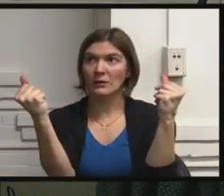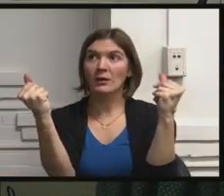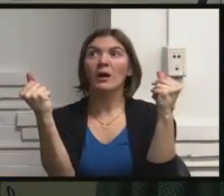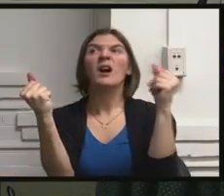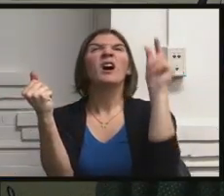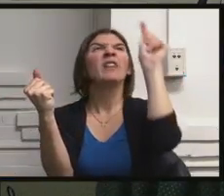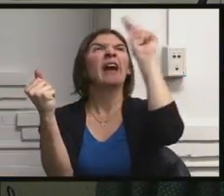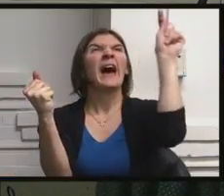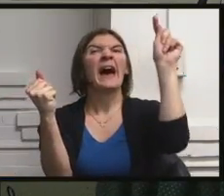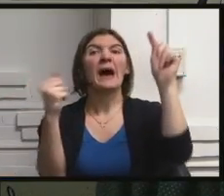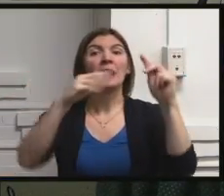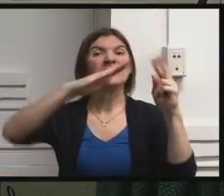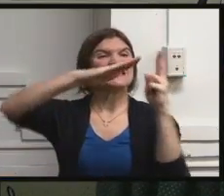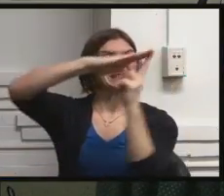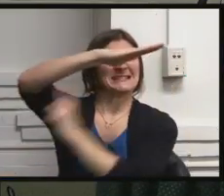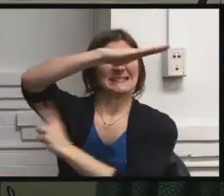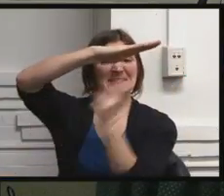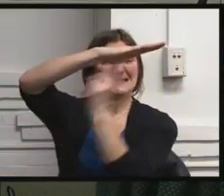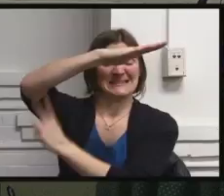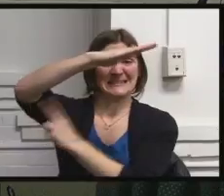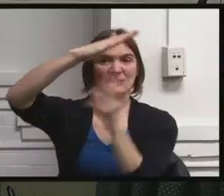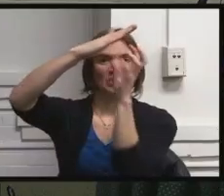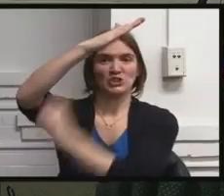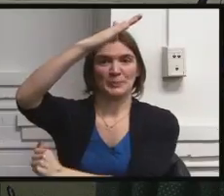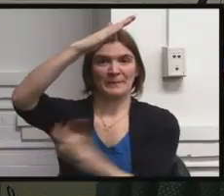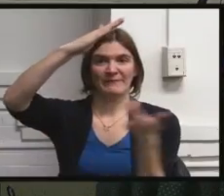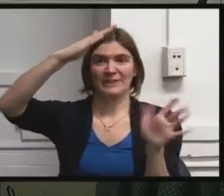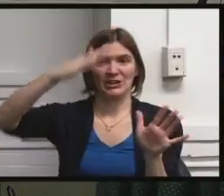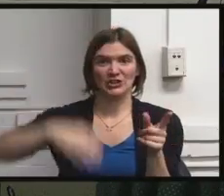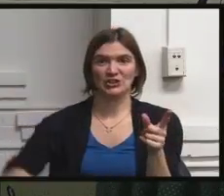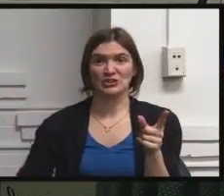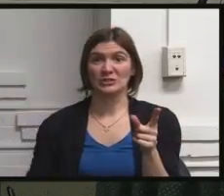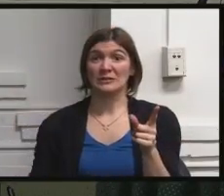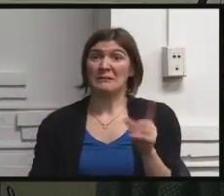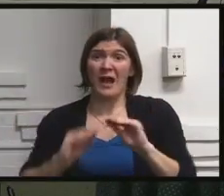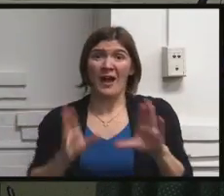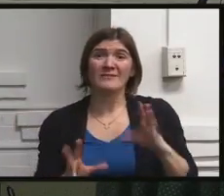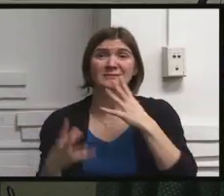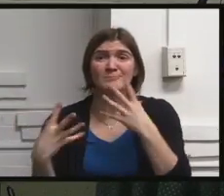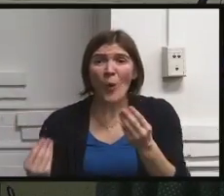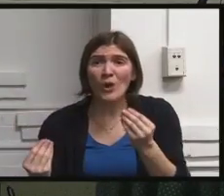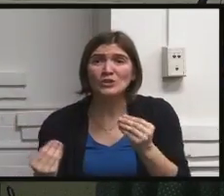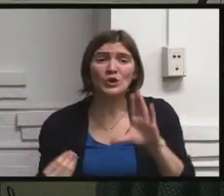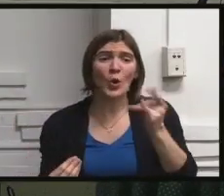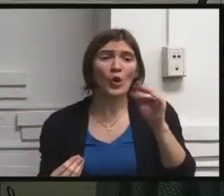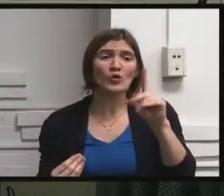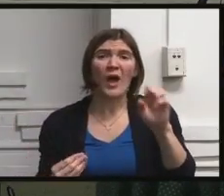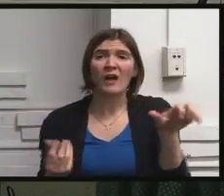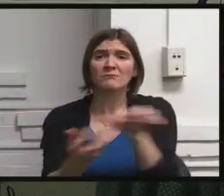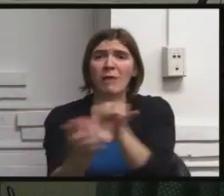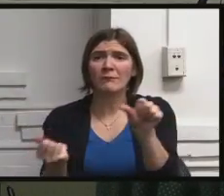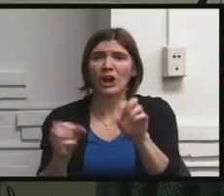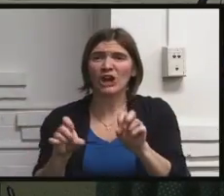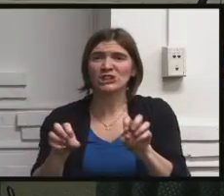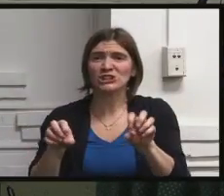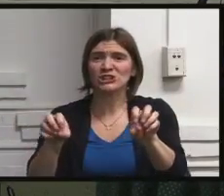that reinforcing, which is the rebar, is corroded. Again, all signs that moisture and chloride are getting into the deck, and over time, that's taking